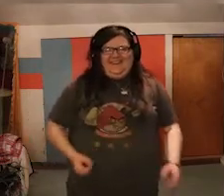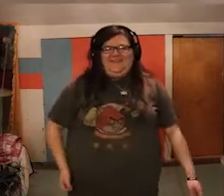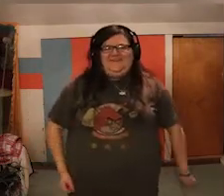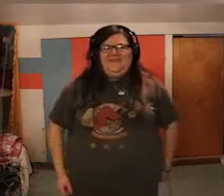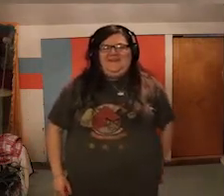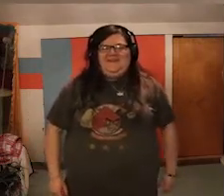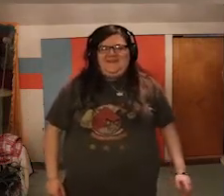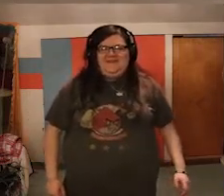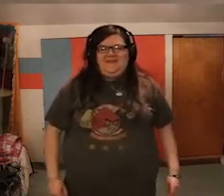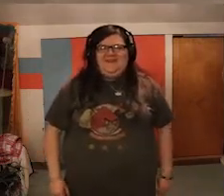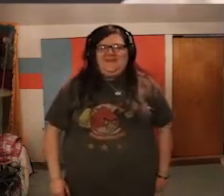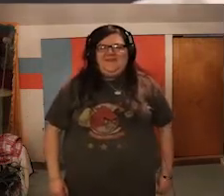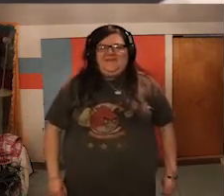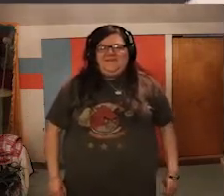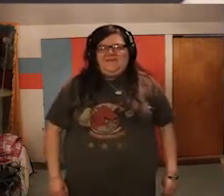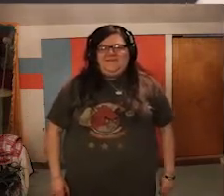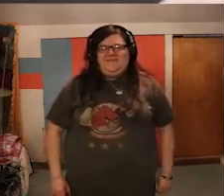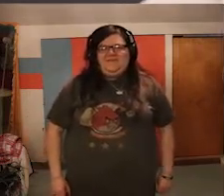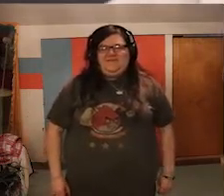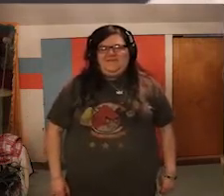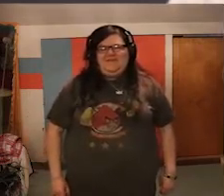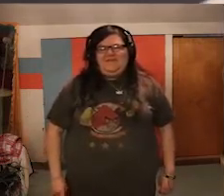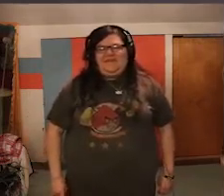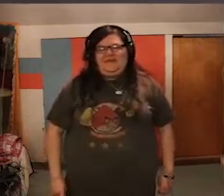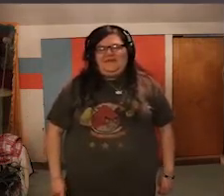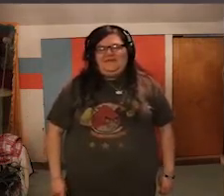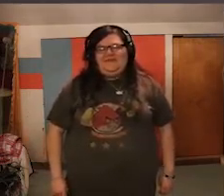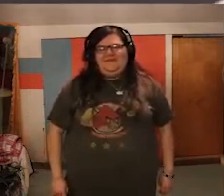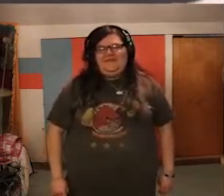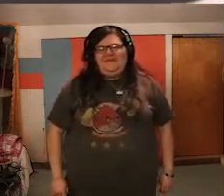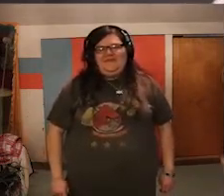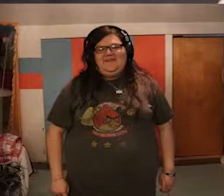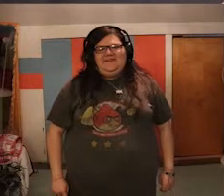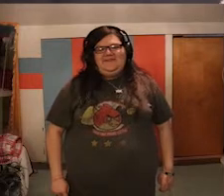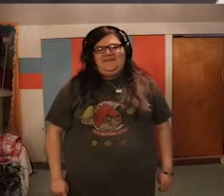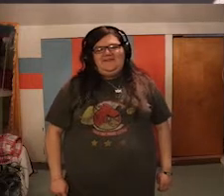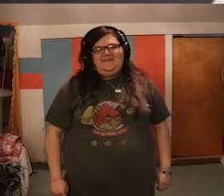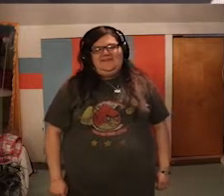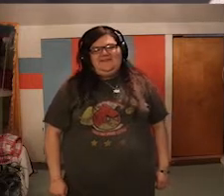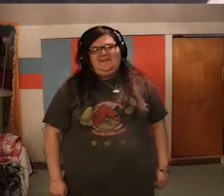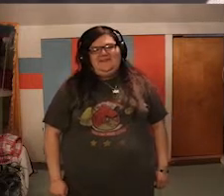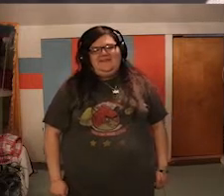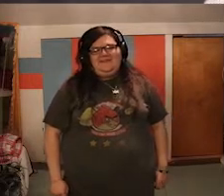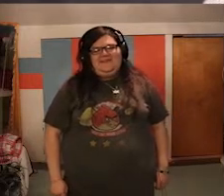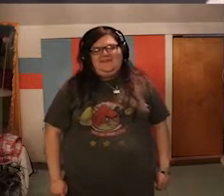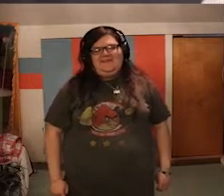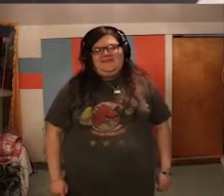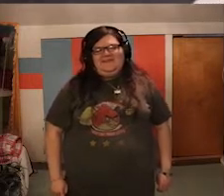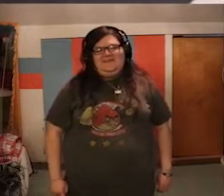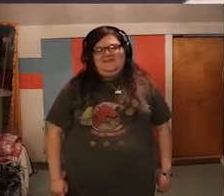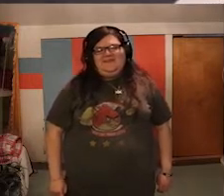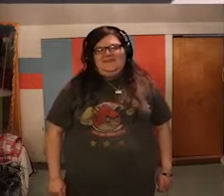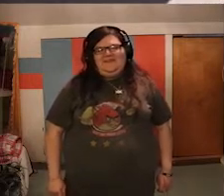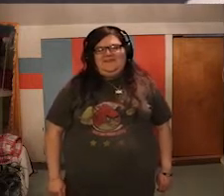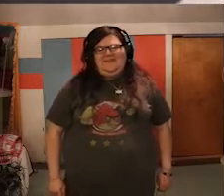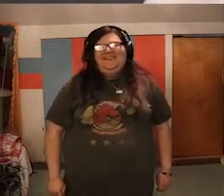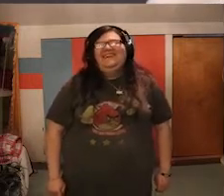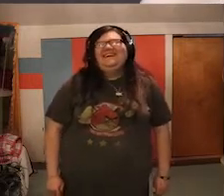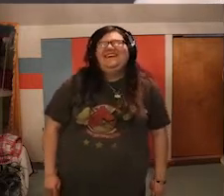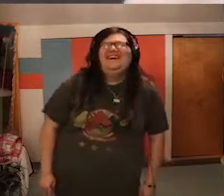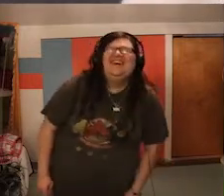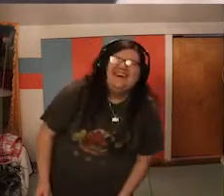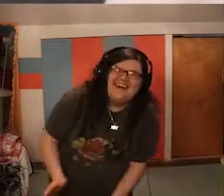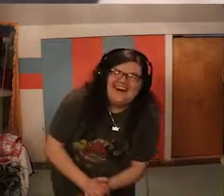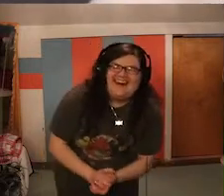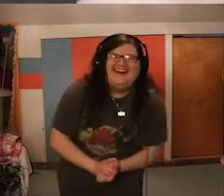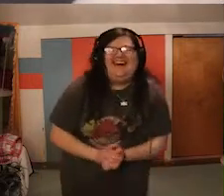watch the Chelsea-Arsenal game, and Talia texts me that she is thirsty. I think you were actually a nice boss. Now